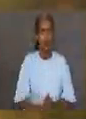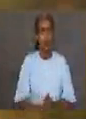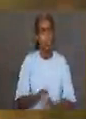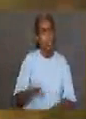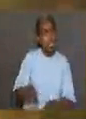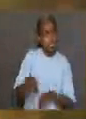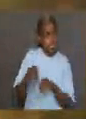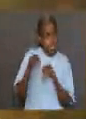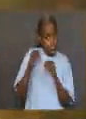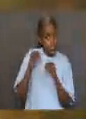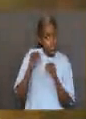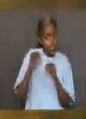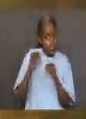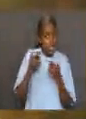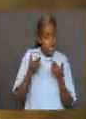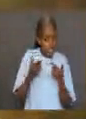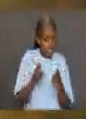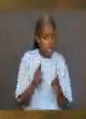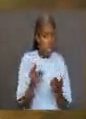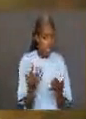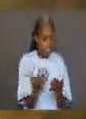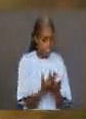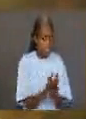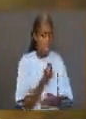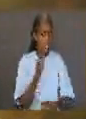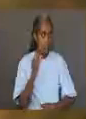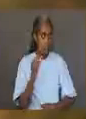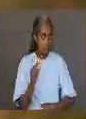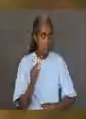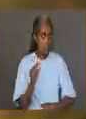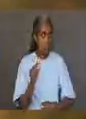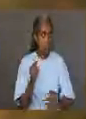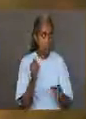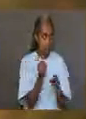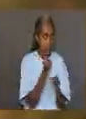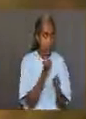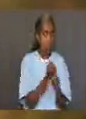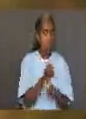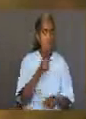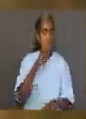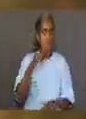Students, let us take a moment to explore these properties.